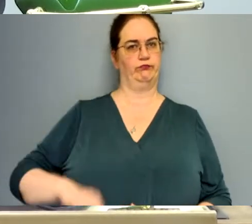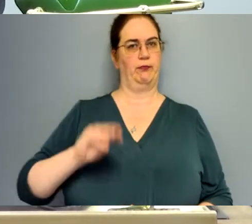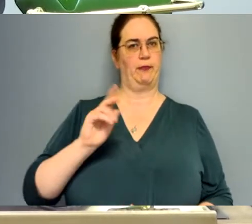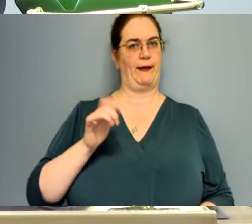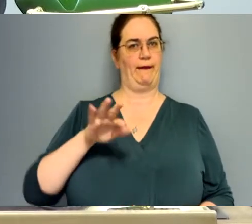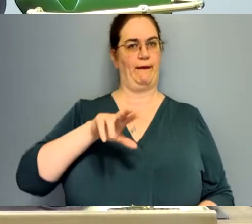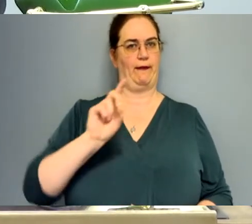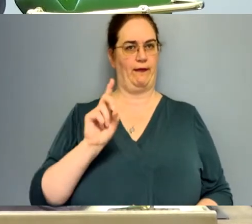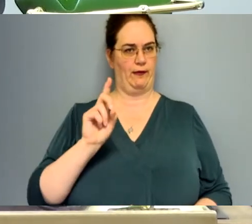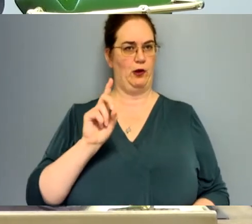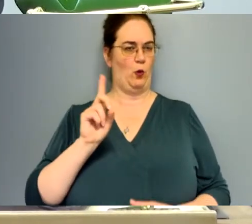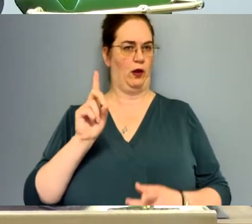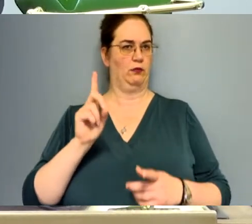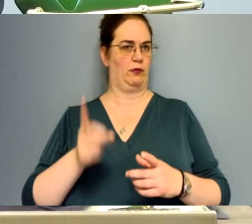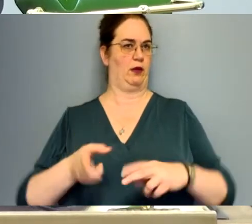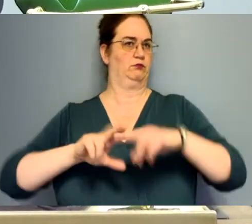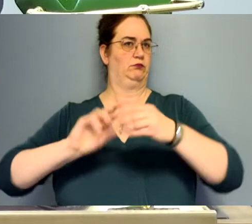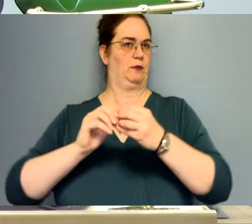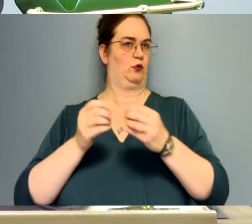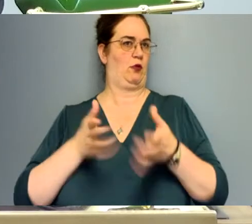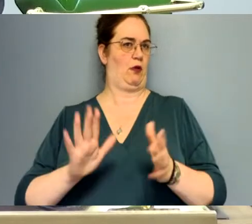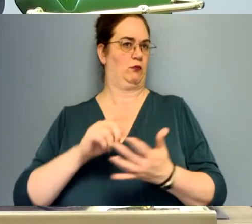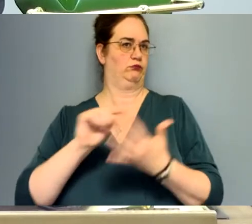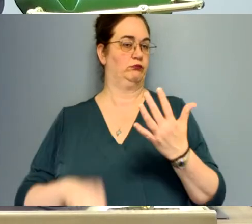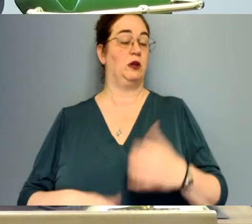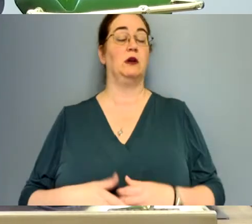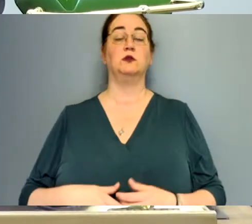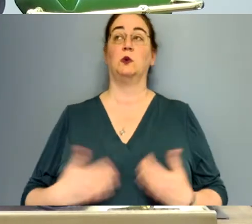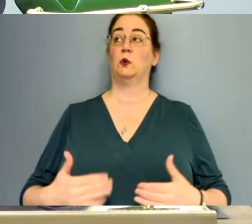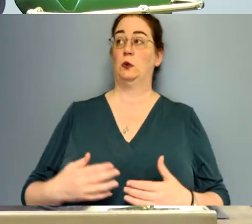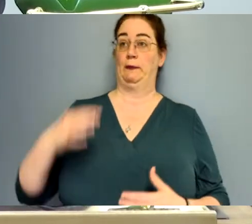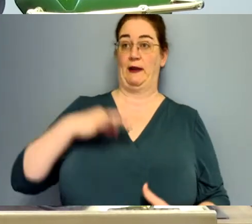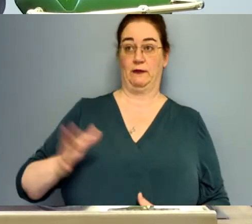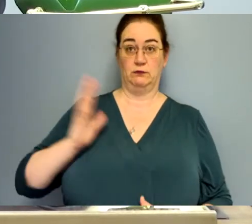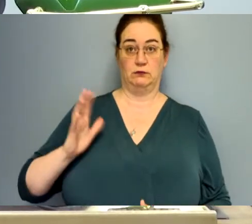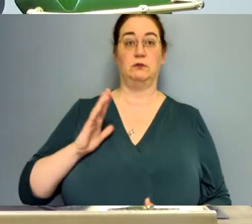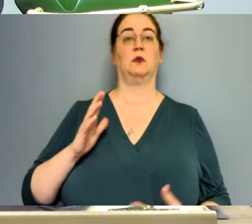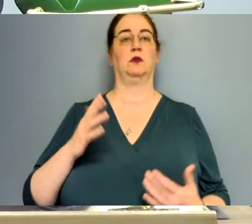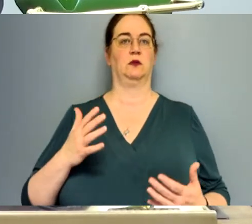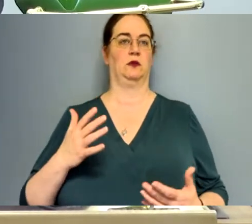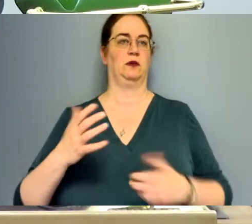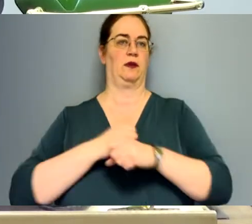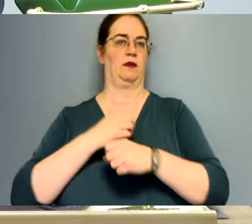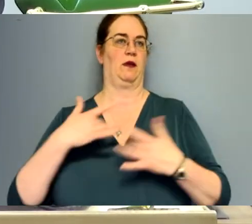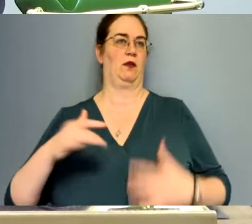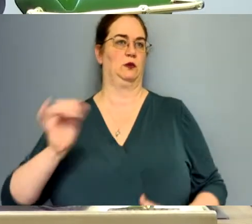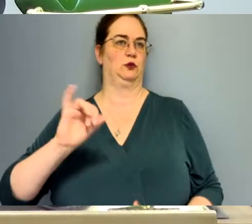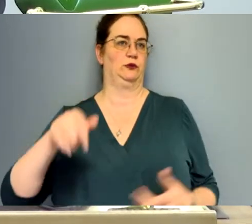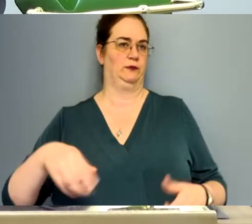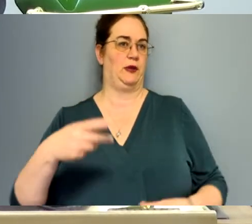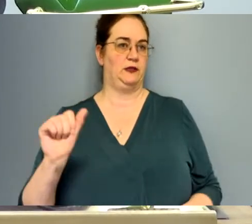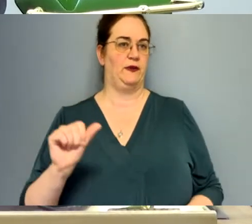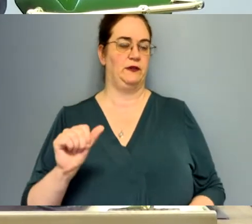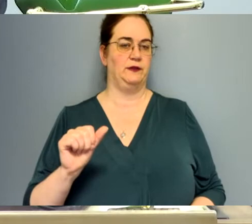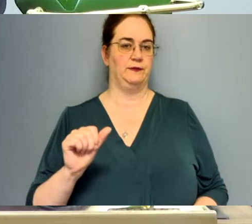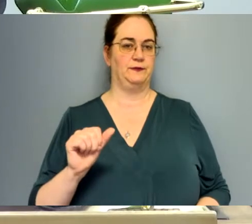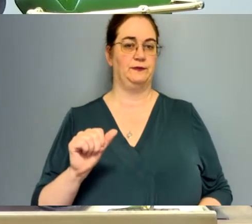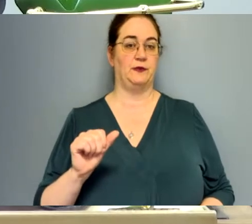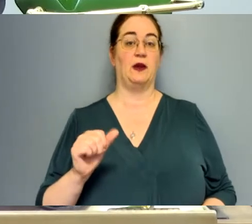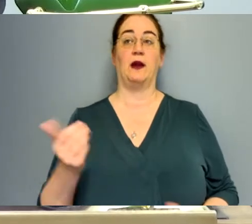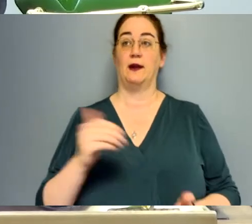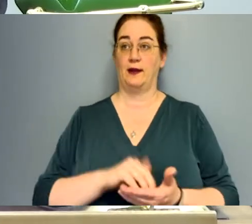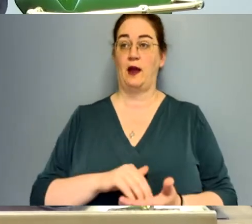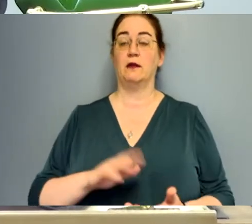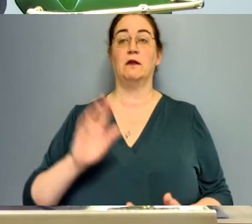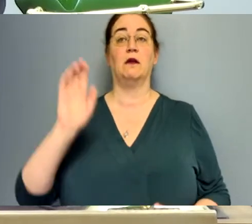has been a tremendous, tremendous asset for veterans and getting health insurance here in Pennsylvania, that Medicaid expansion. And again,